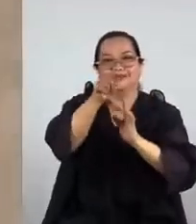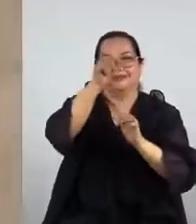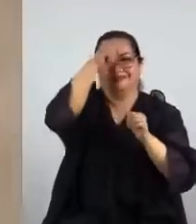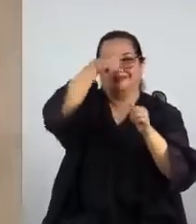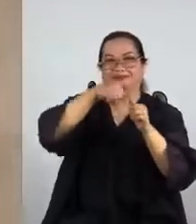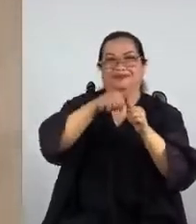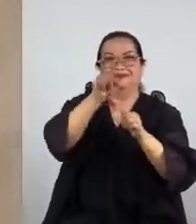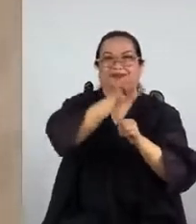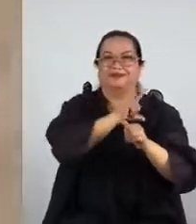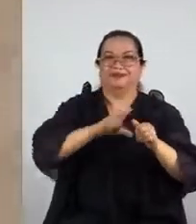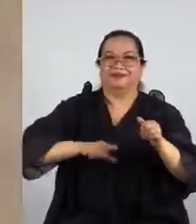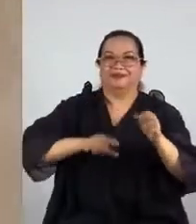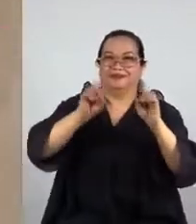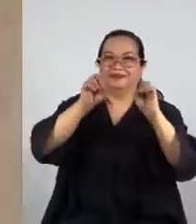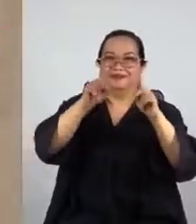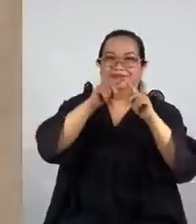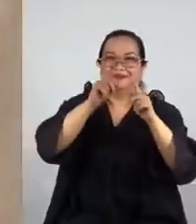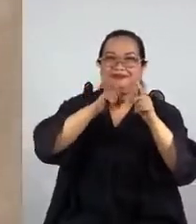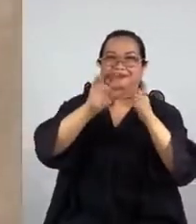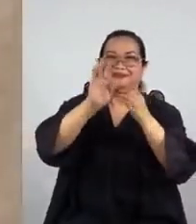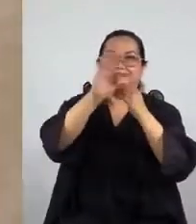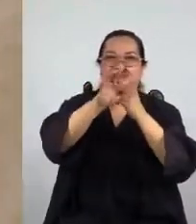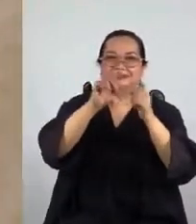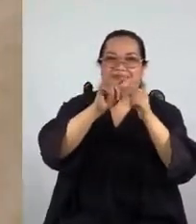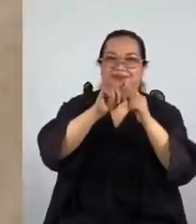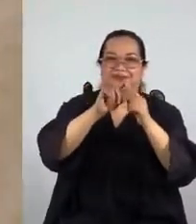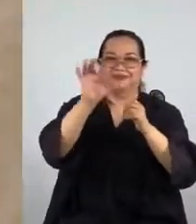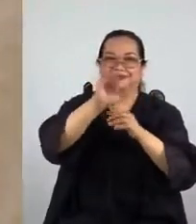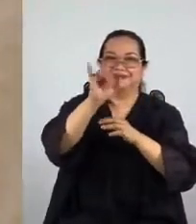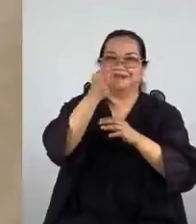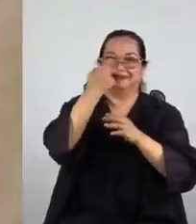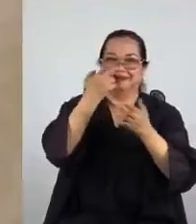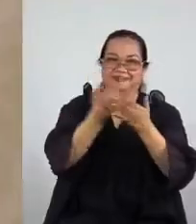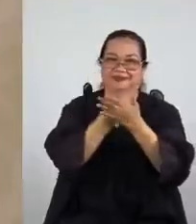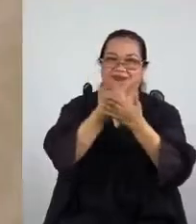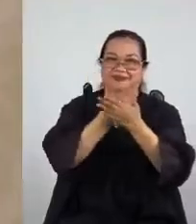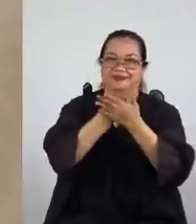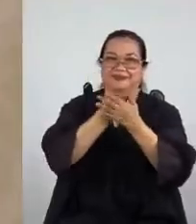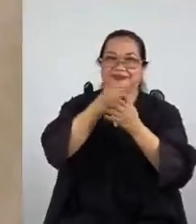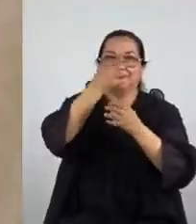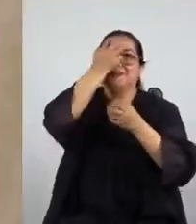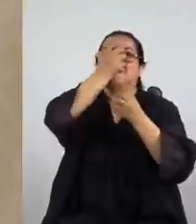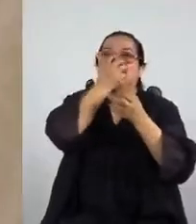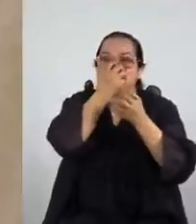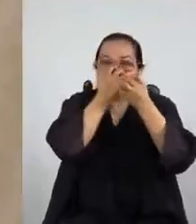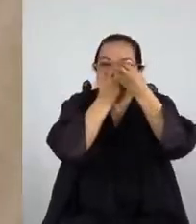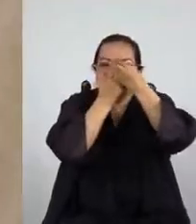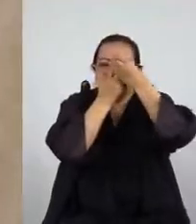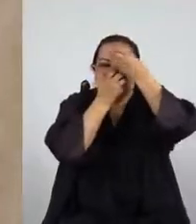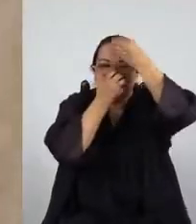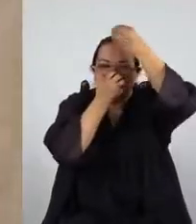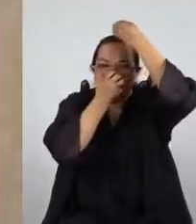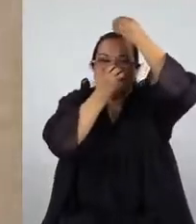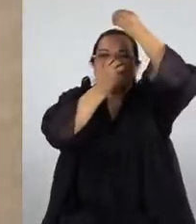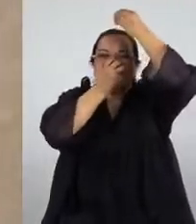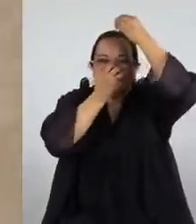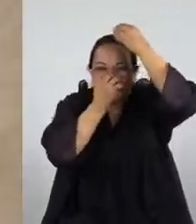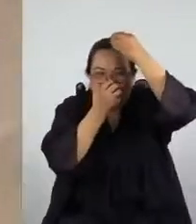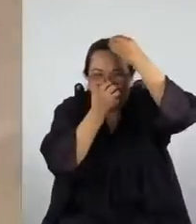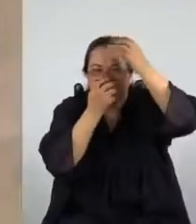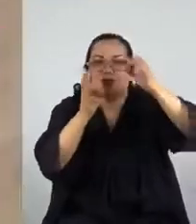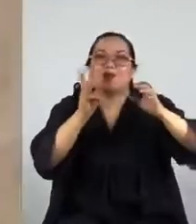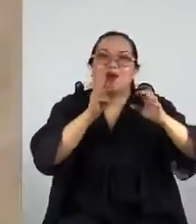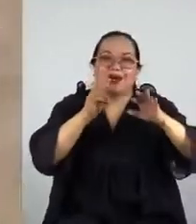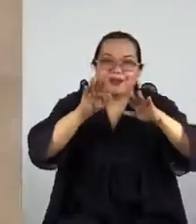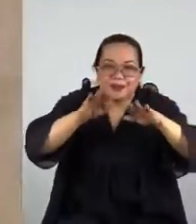I just remember the Lord gave me an opportunity to go back to, you know, to just refresh my scuba diving experience. And, you know, I had